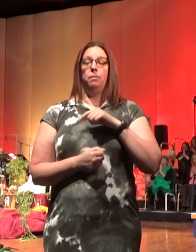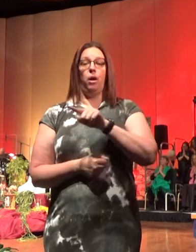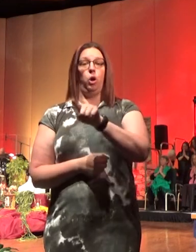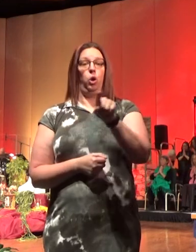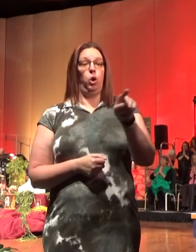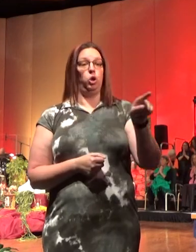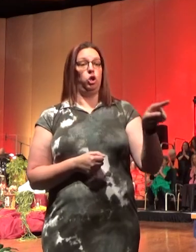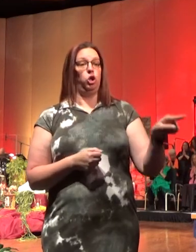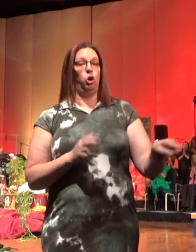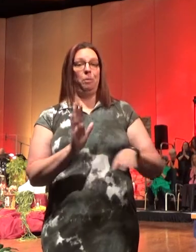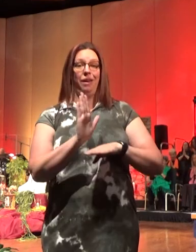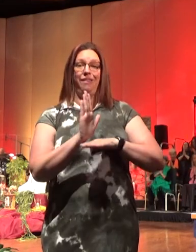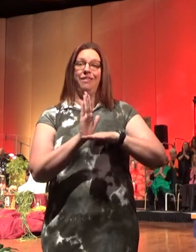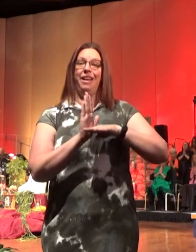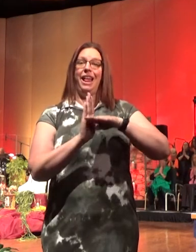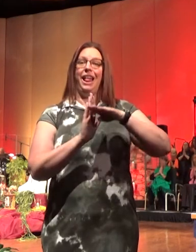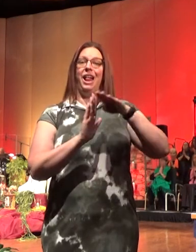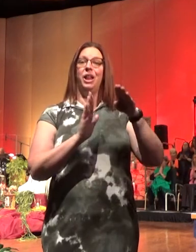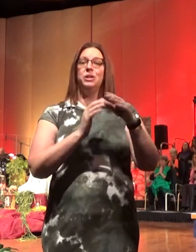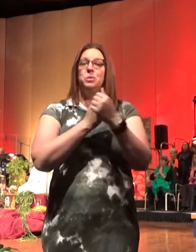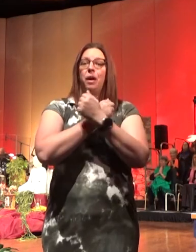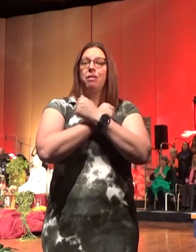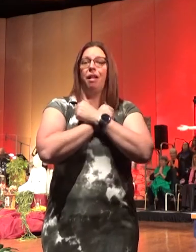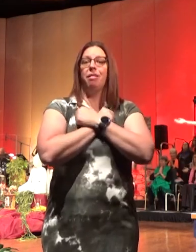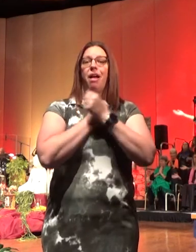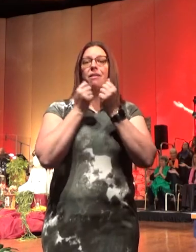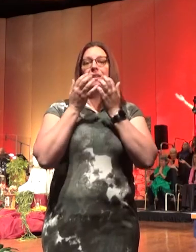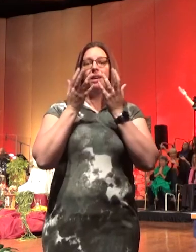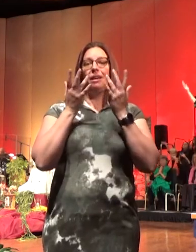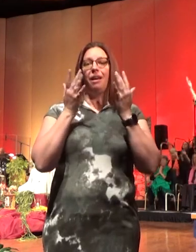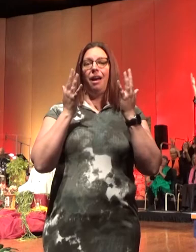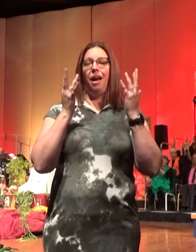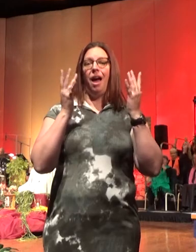loving kindness. May